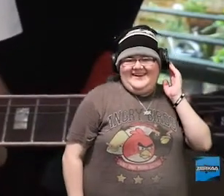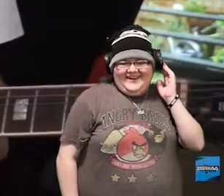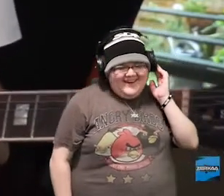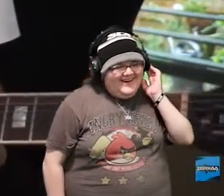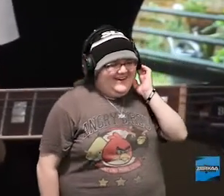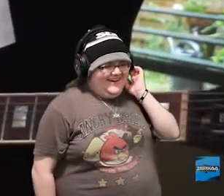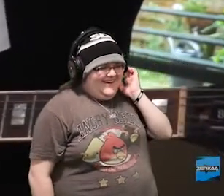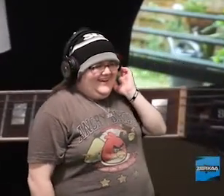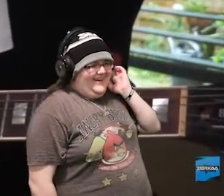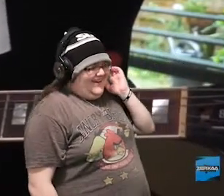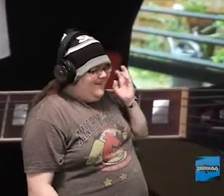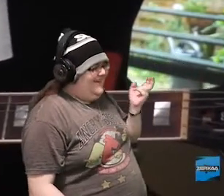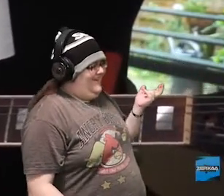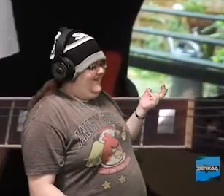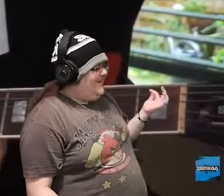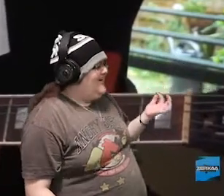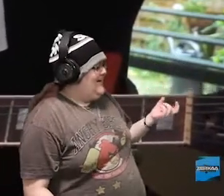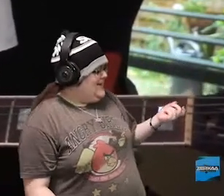Ooh. Oh dear.